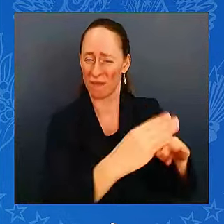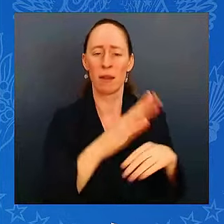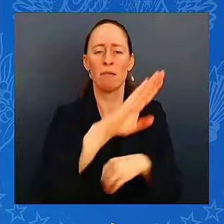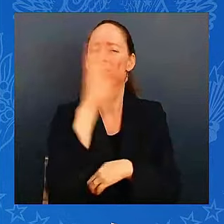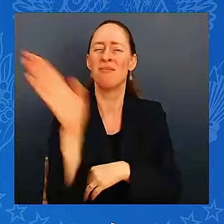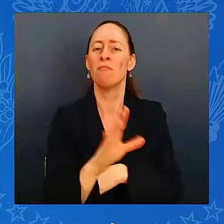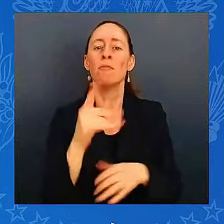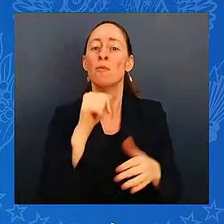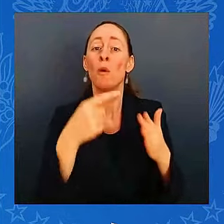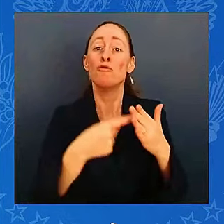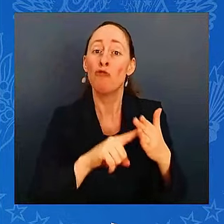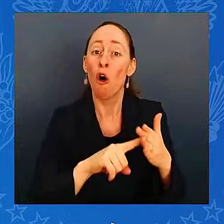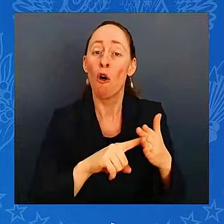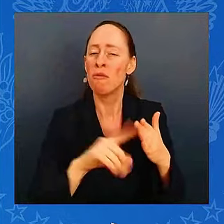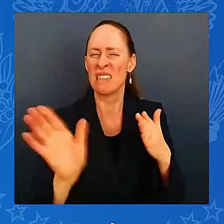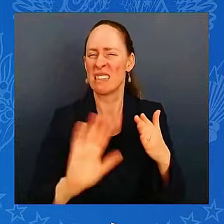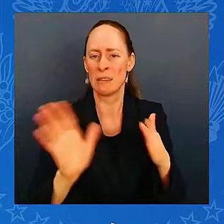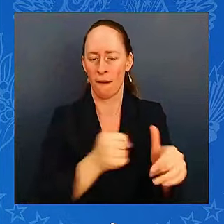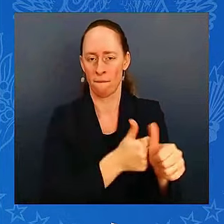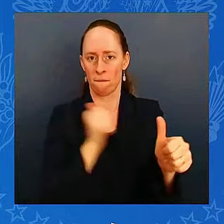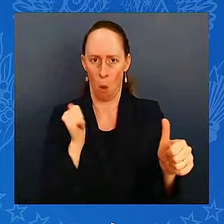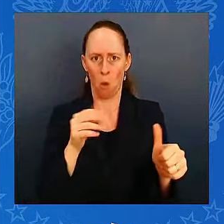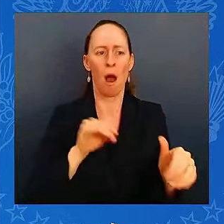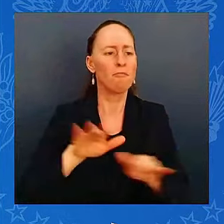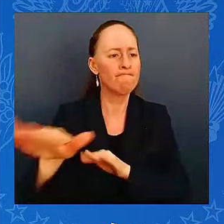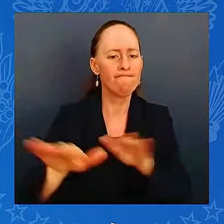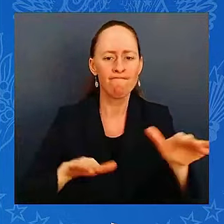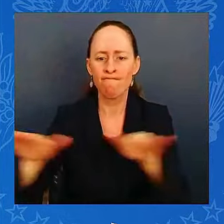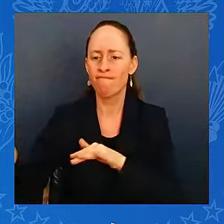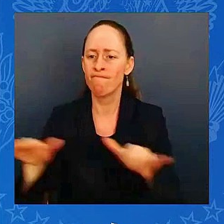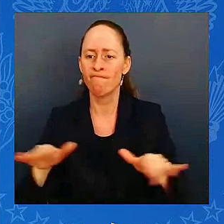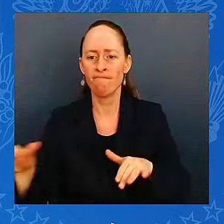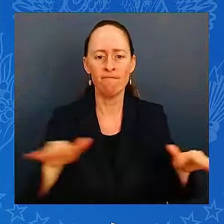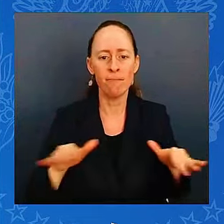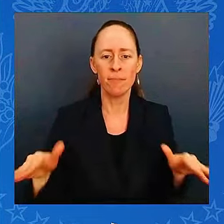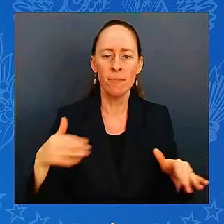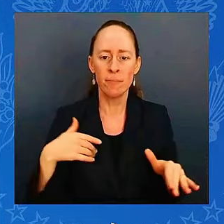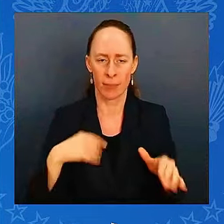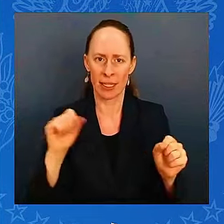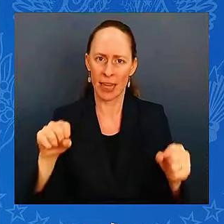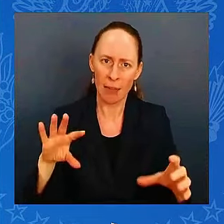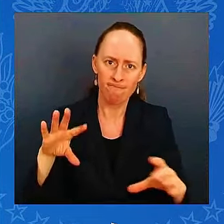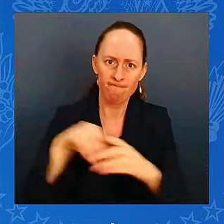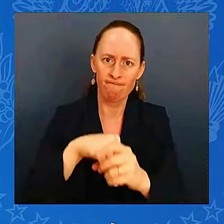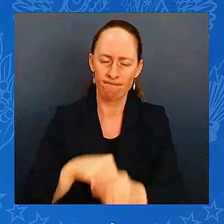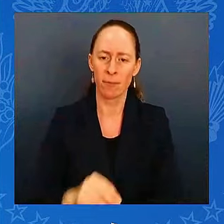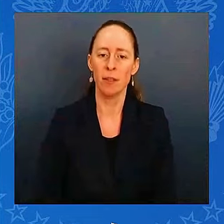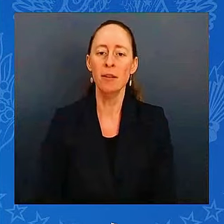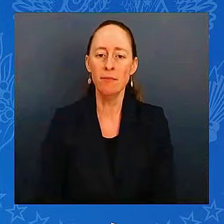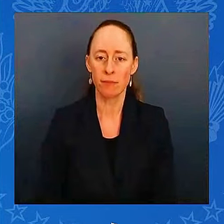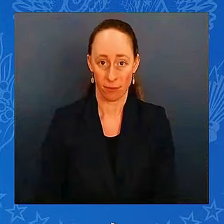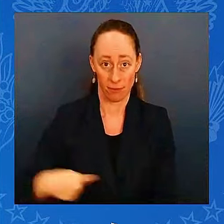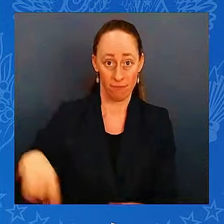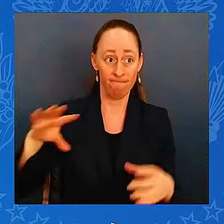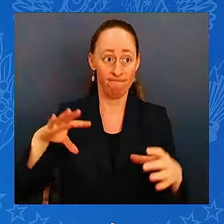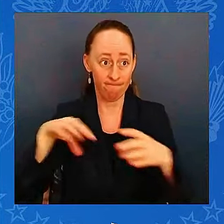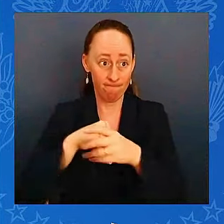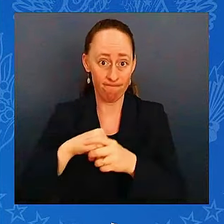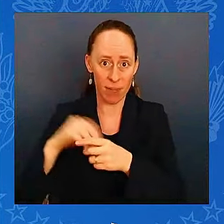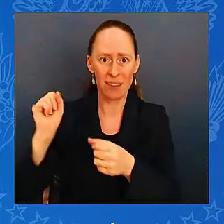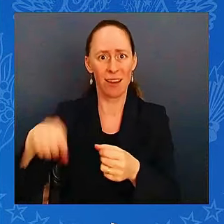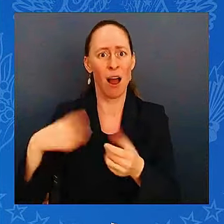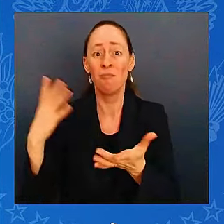by networking we can join efforts and encourage the flow of information to protect our citizens'